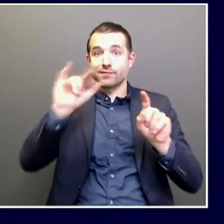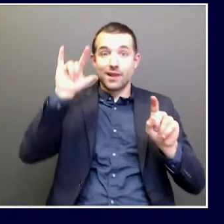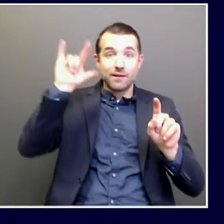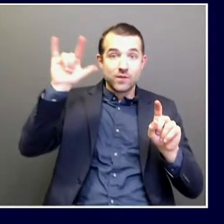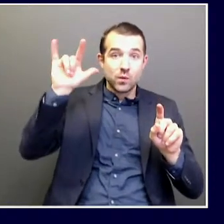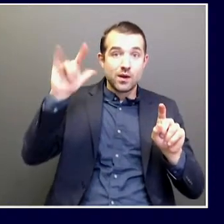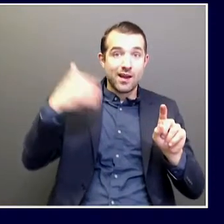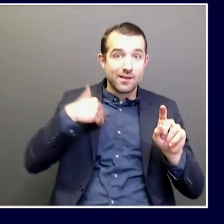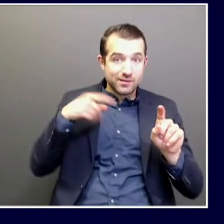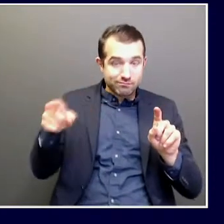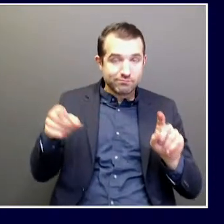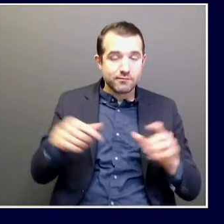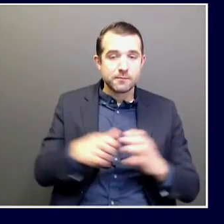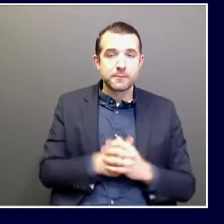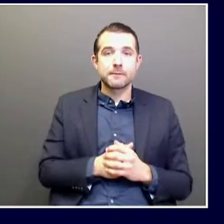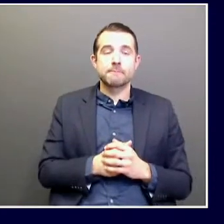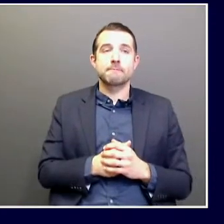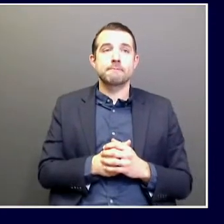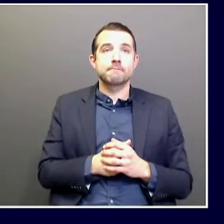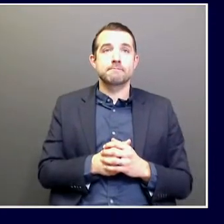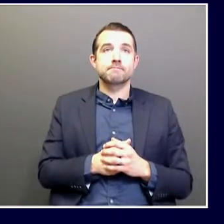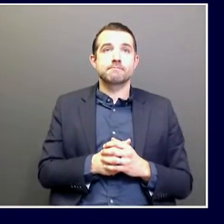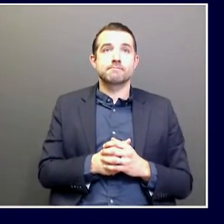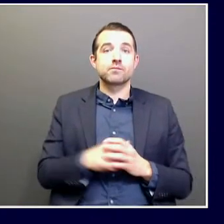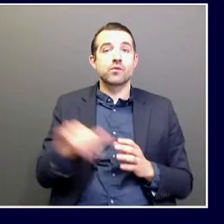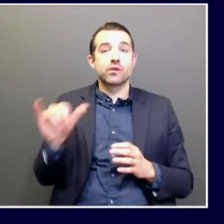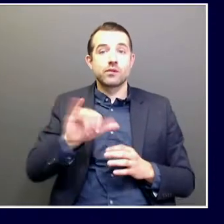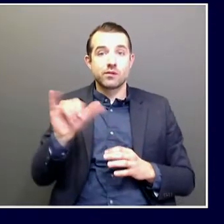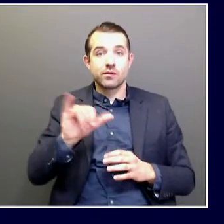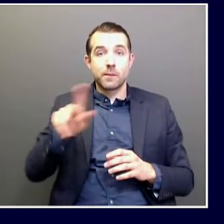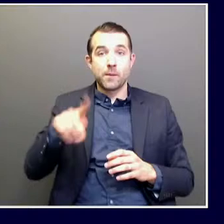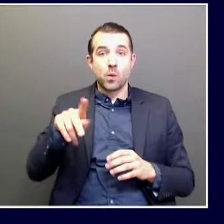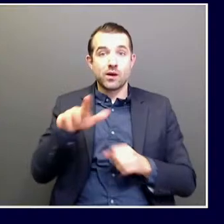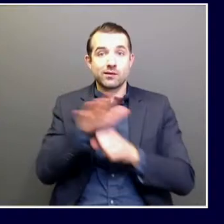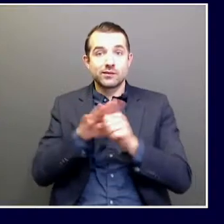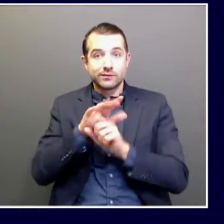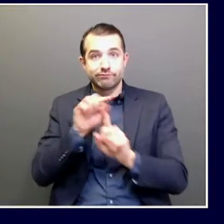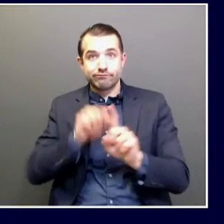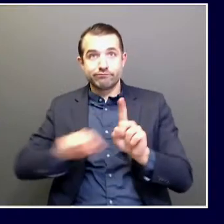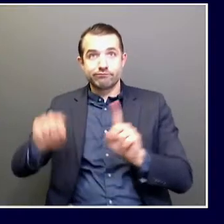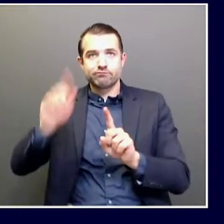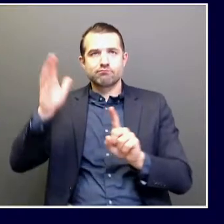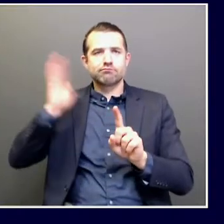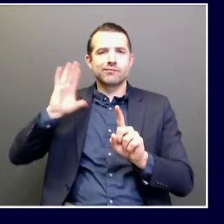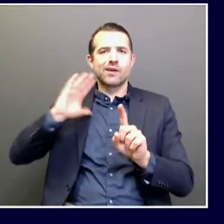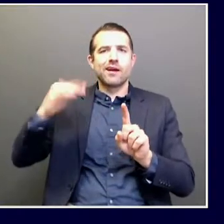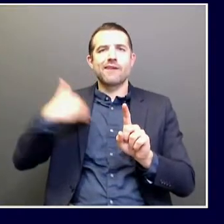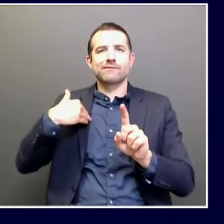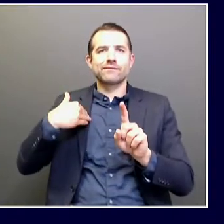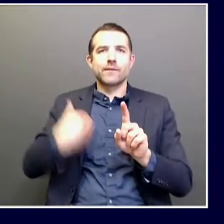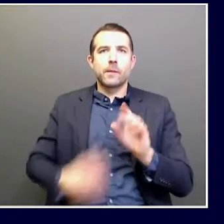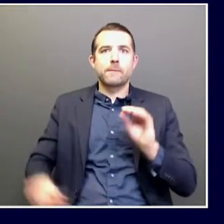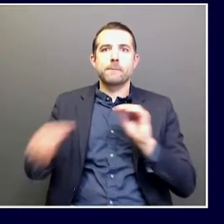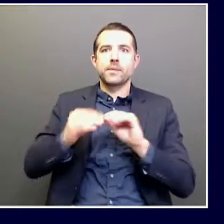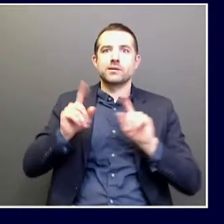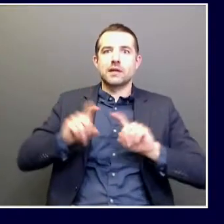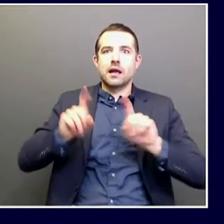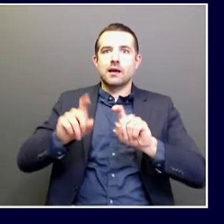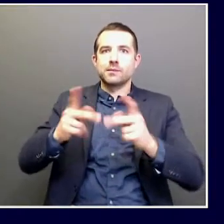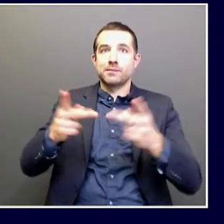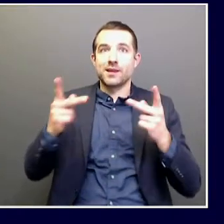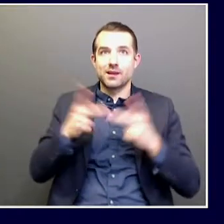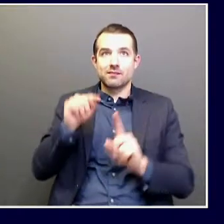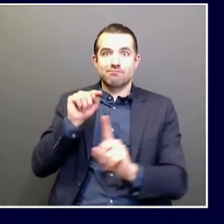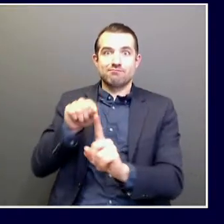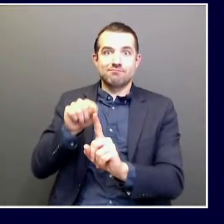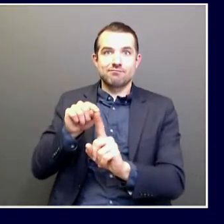community adjacent to Portland to bring back another testing site there and looking at other locations where we can resurrect things like swab and